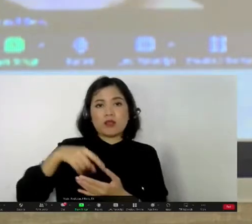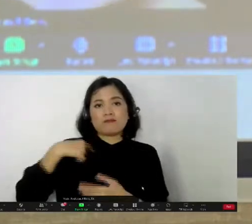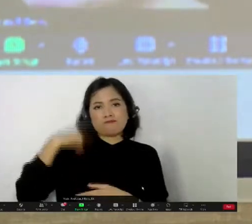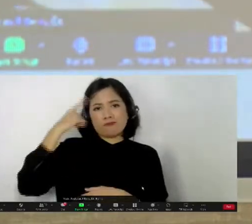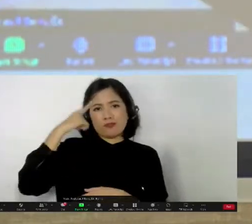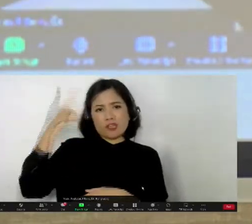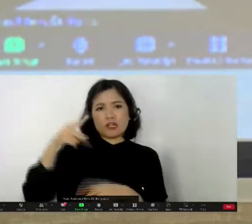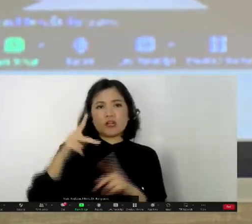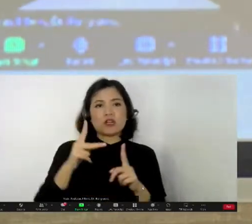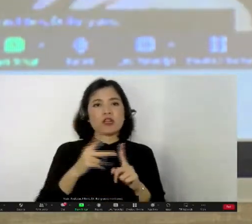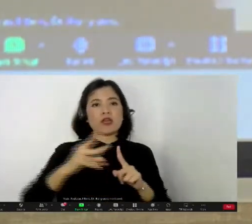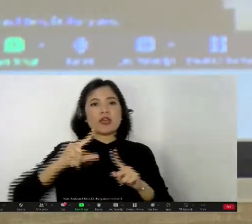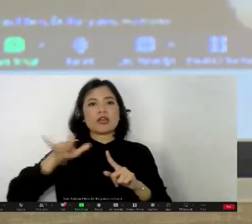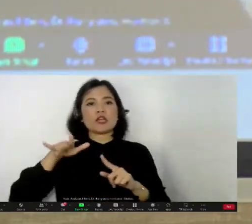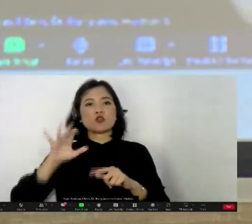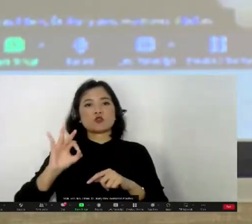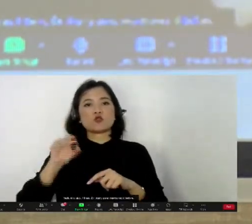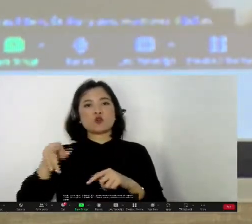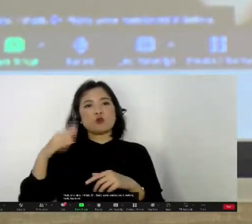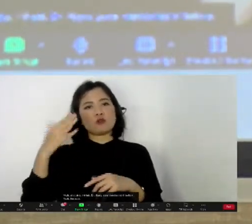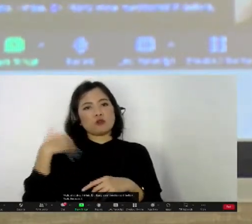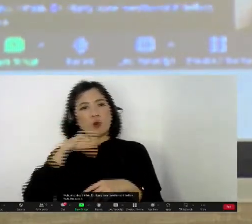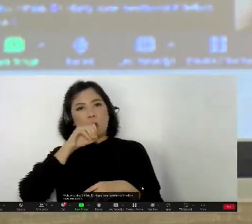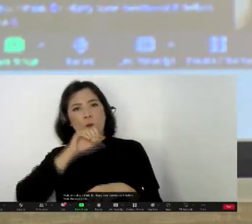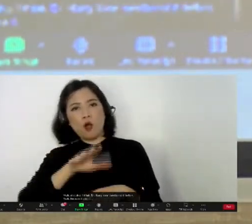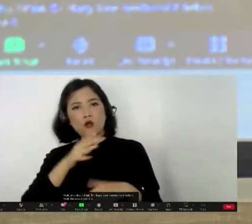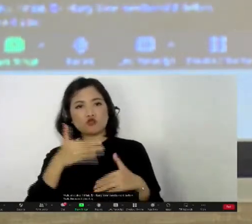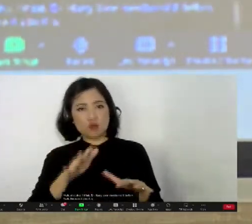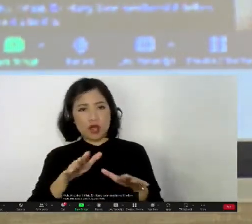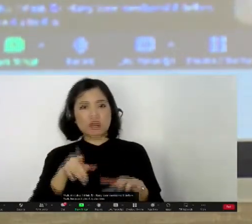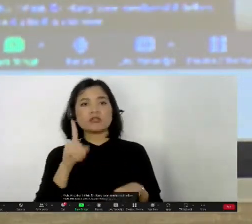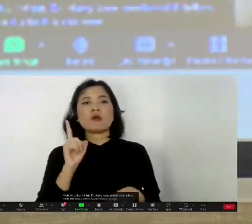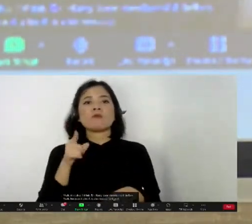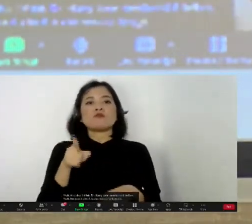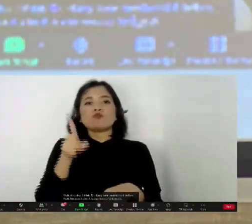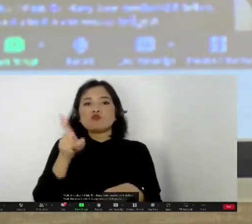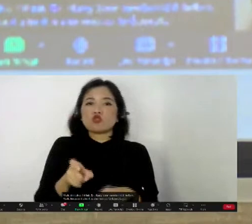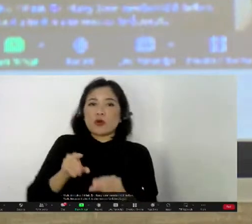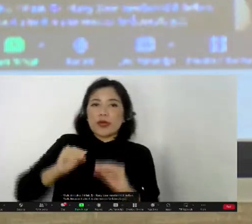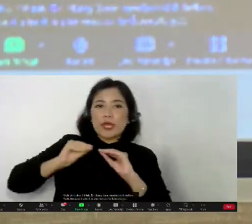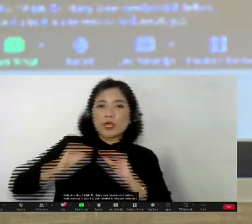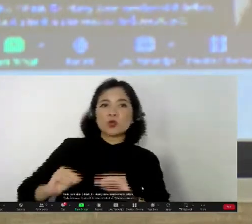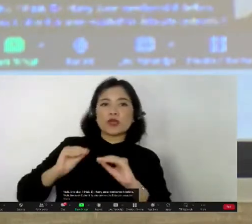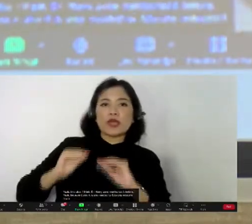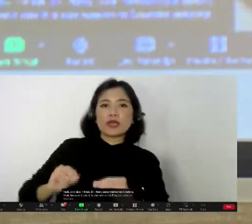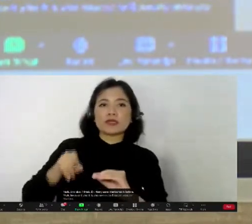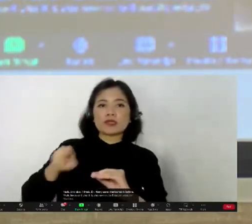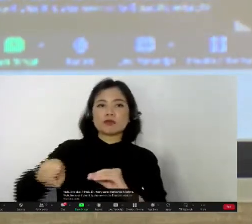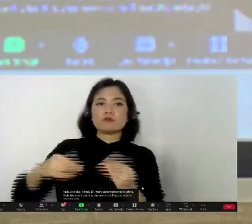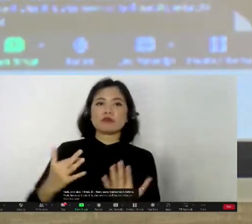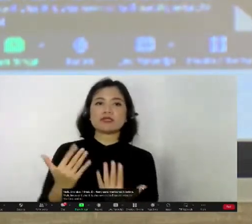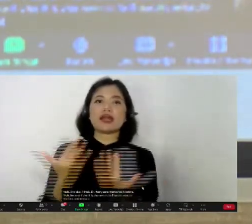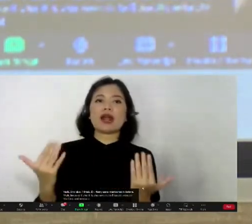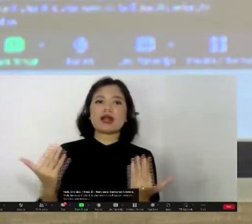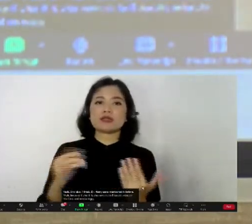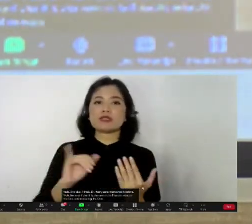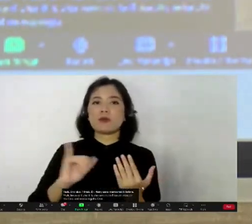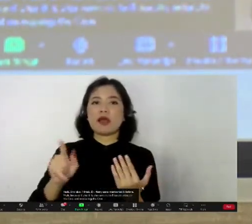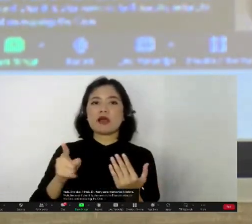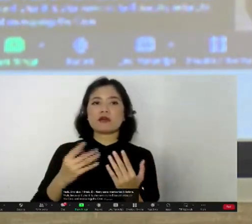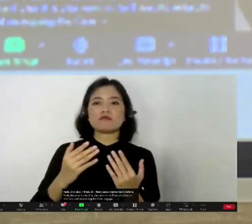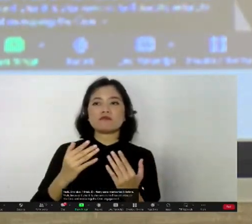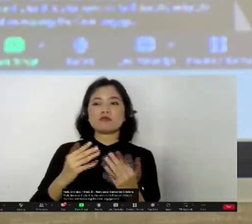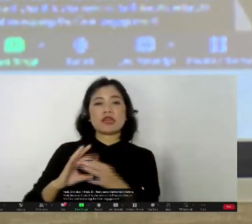Herizo mentioned it before, yeah, because it is also needed to educate, yeah, to educate the civic and increase the civic